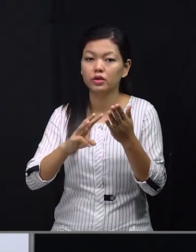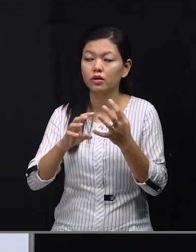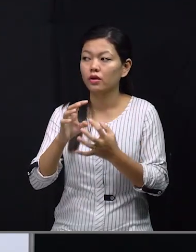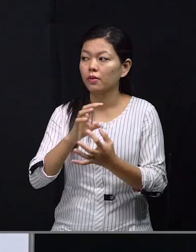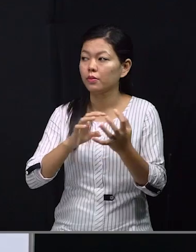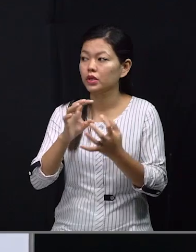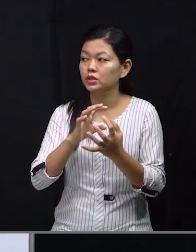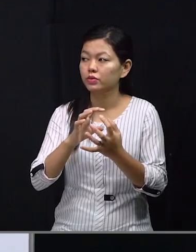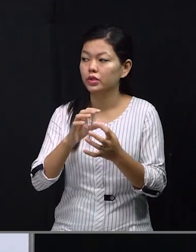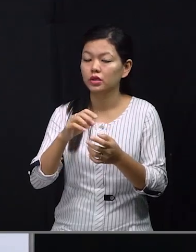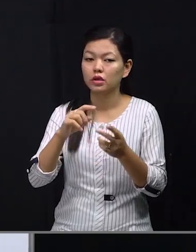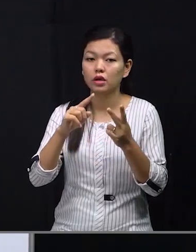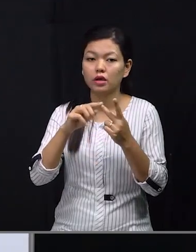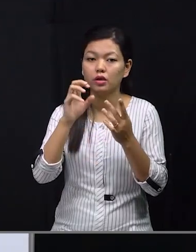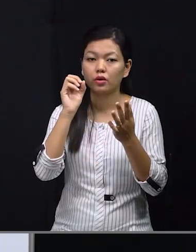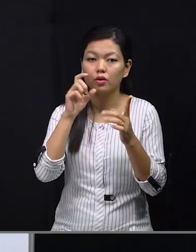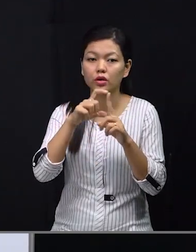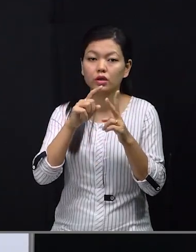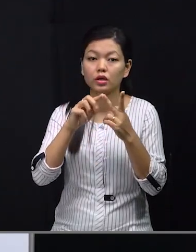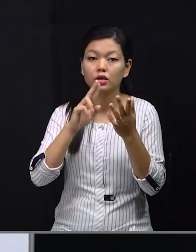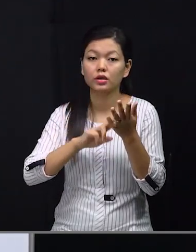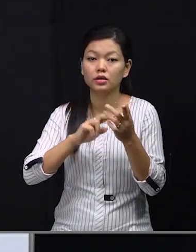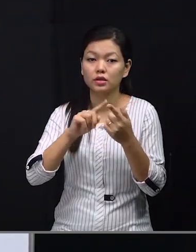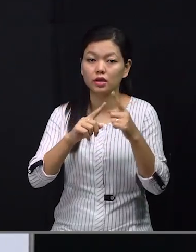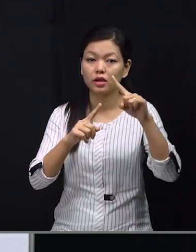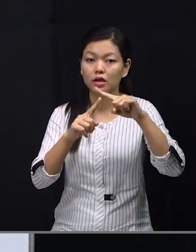The reaction once again takes place in the dark.